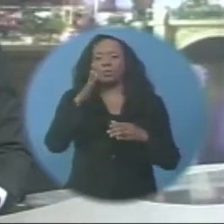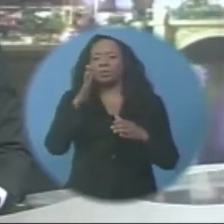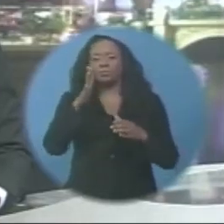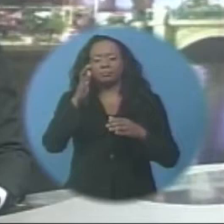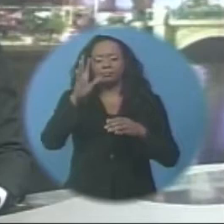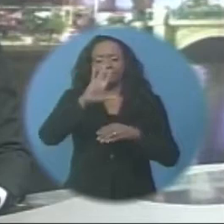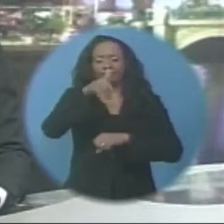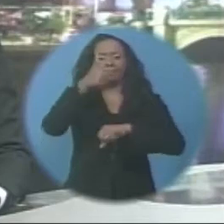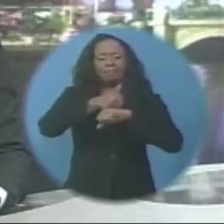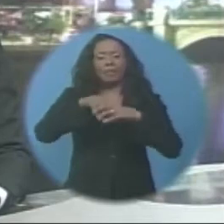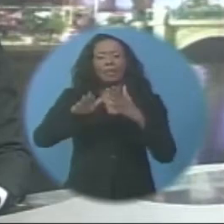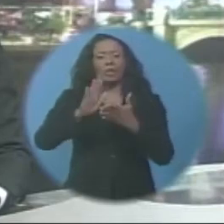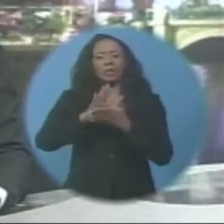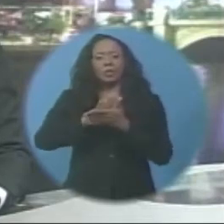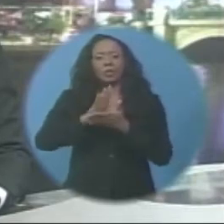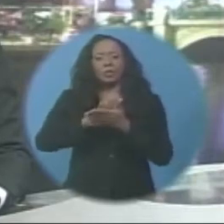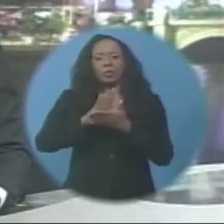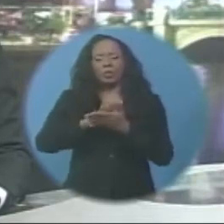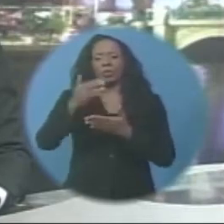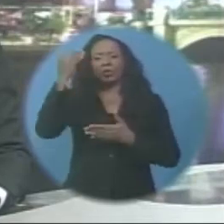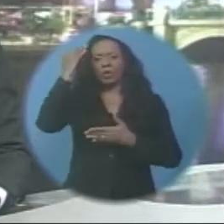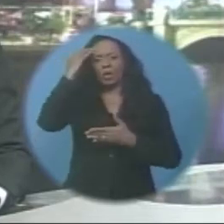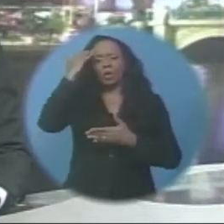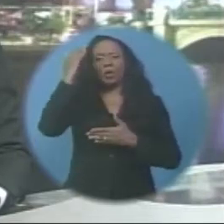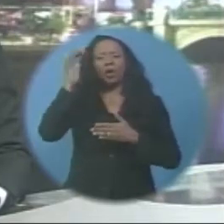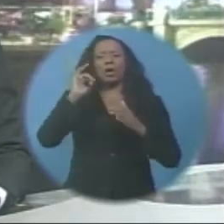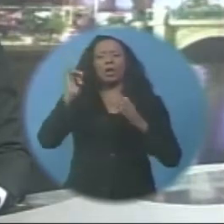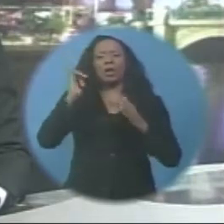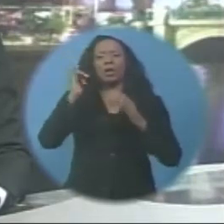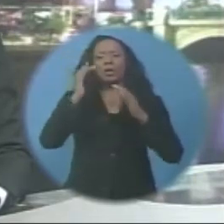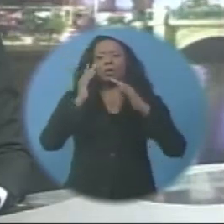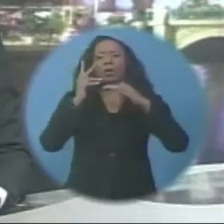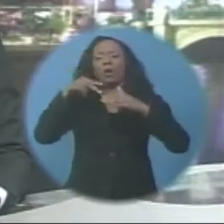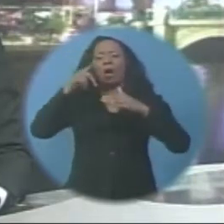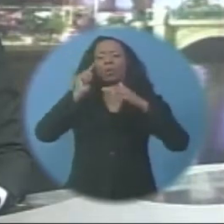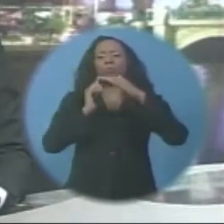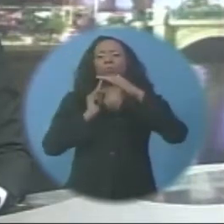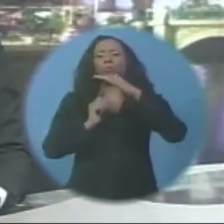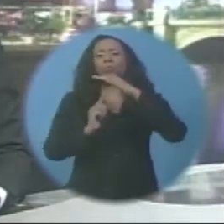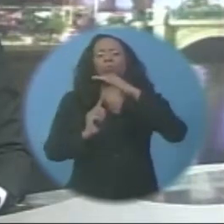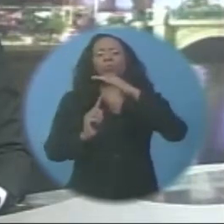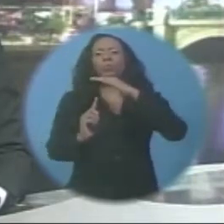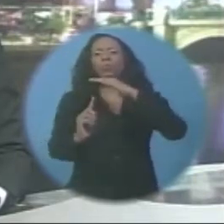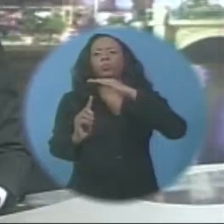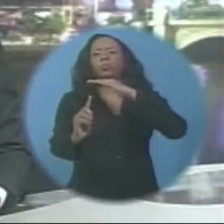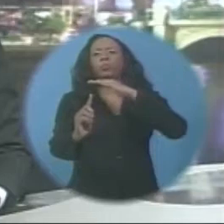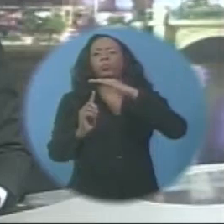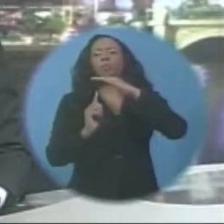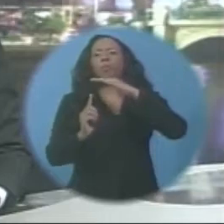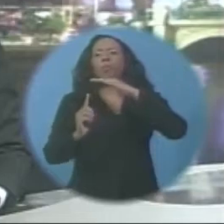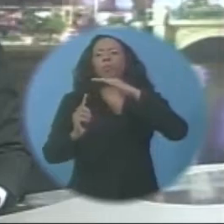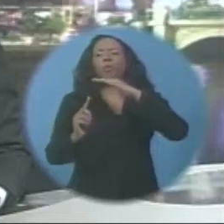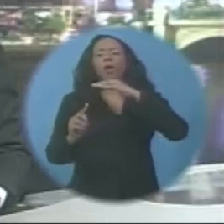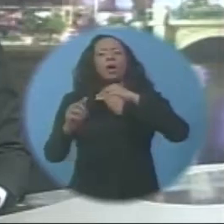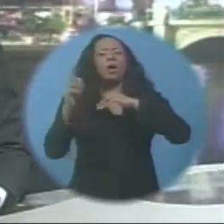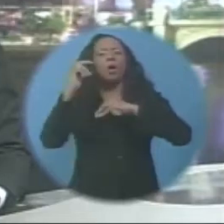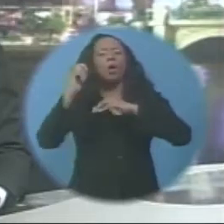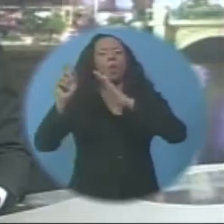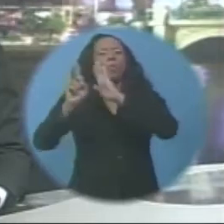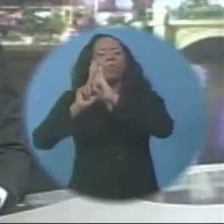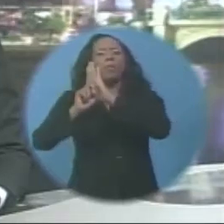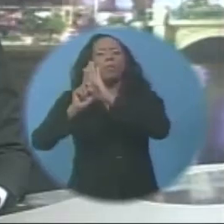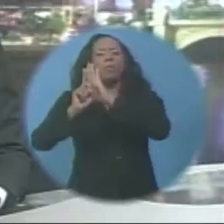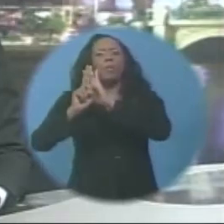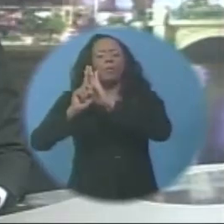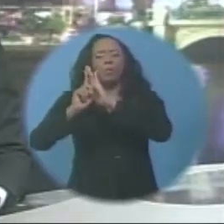being installed in schools. Minister Jones says schools must remain open spaces and the bad actions of a few should not be allowed to affect the other